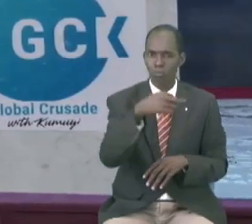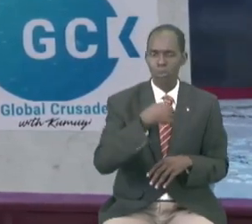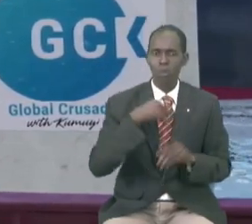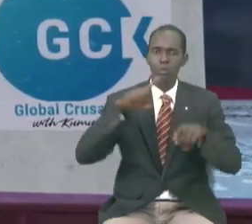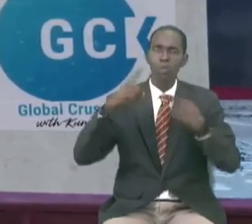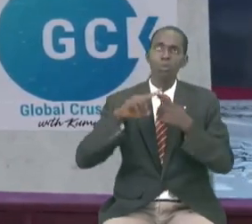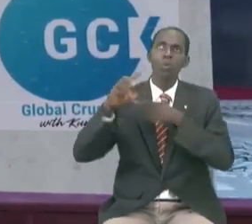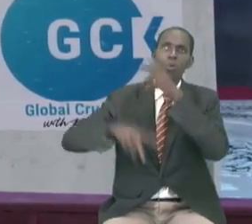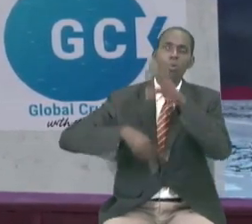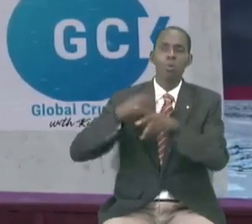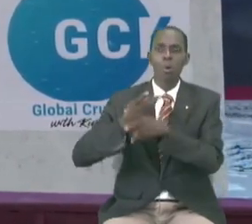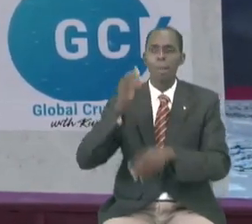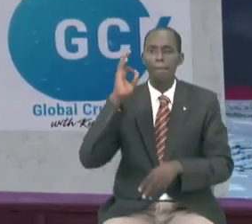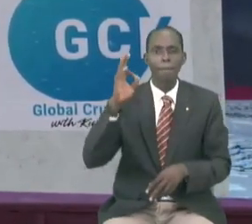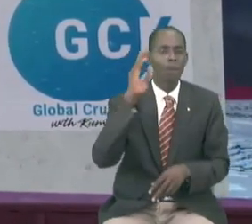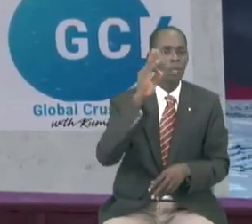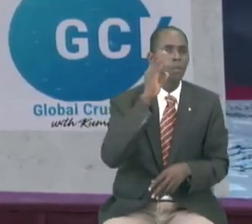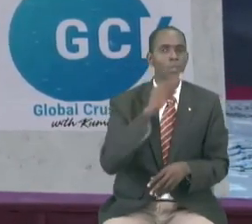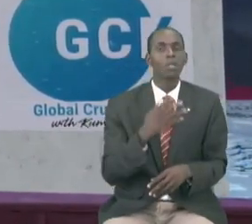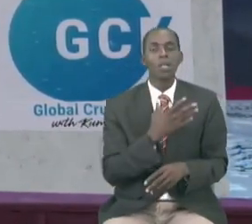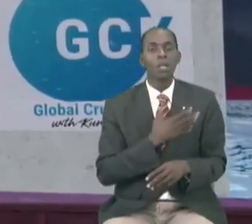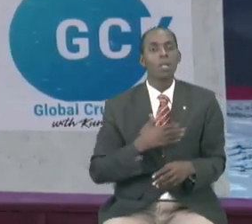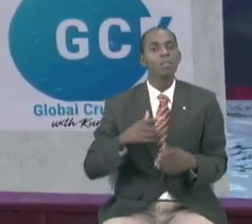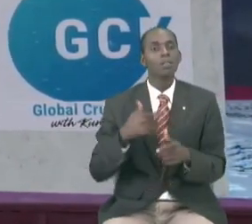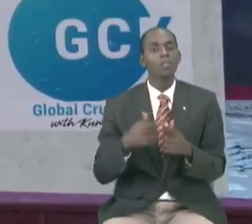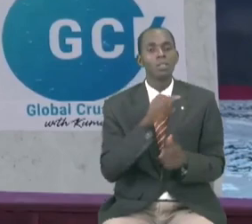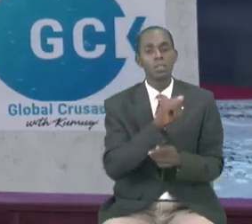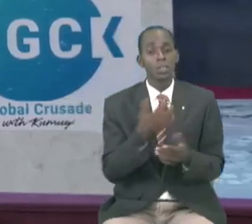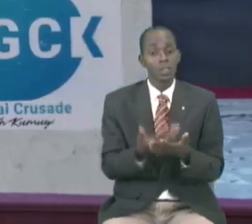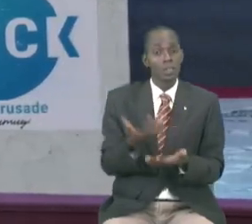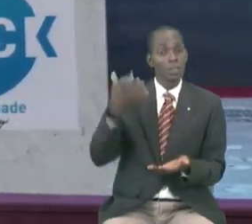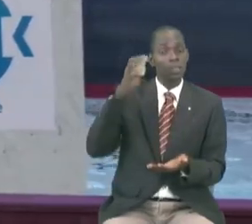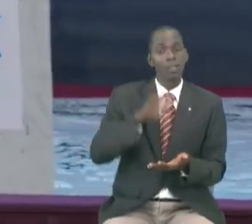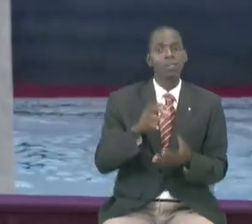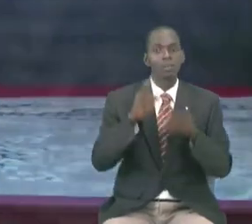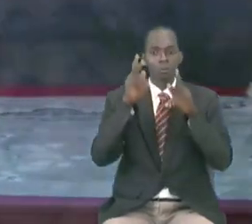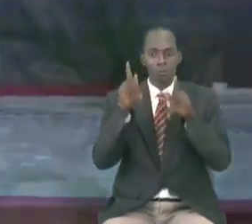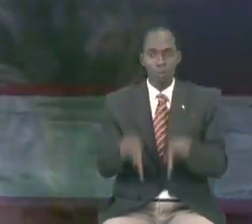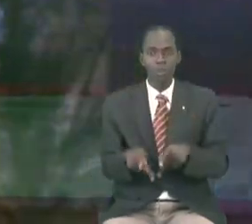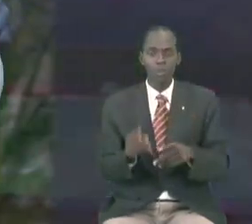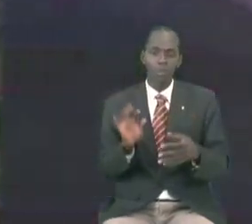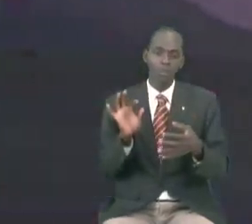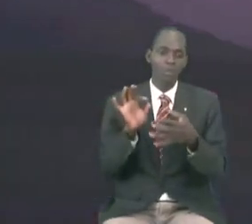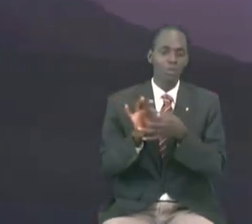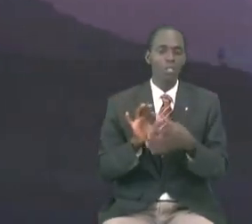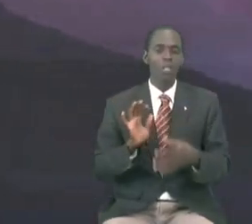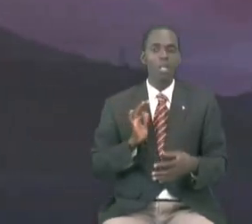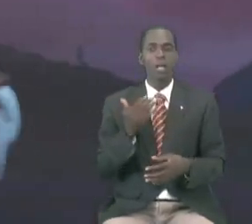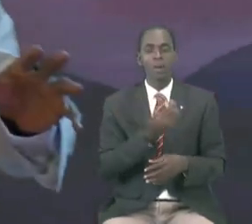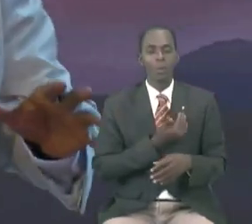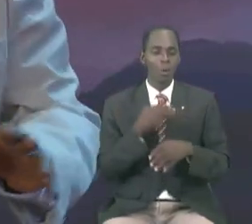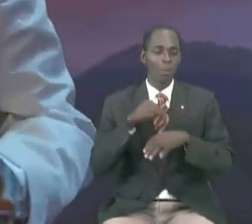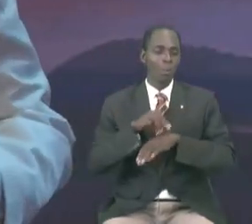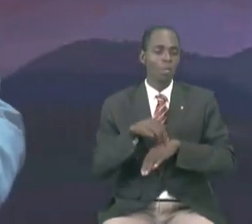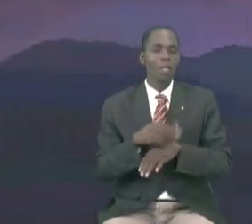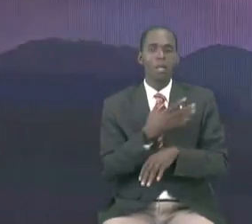ministry. And then we preach the word of repentance. And we say, we must repent from the greed and from the